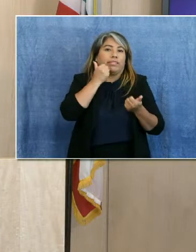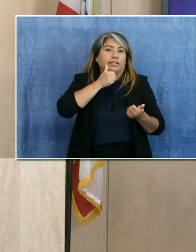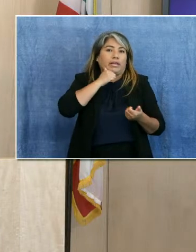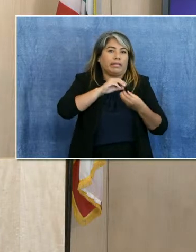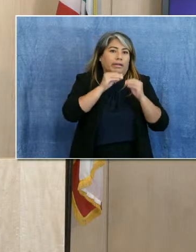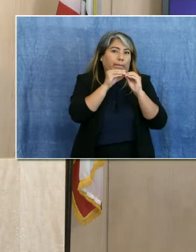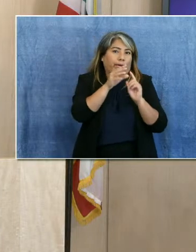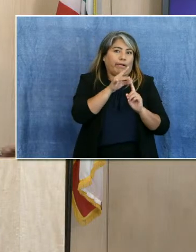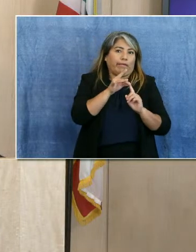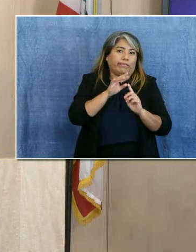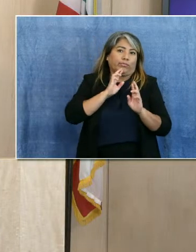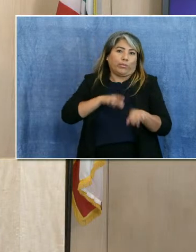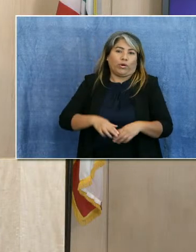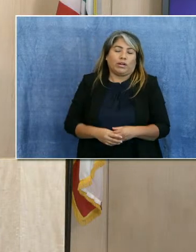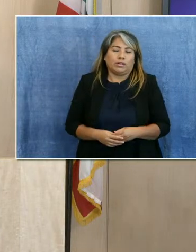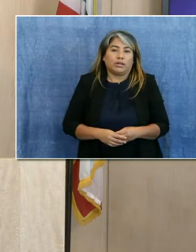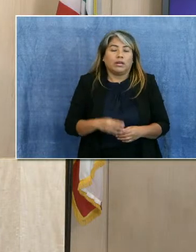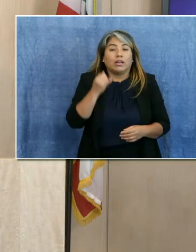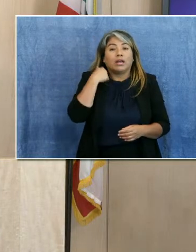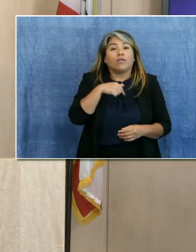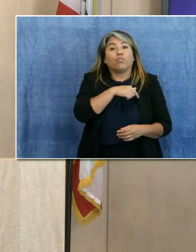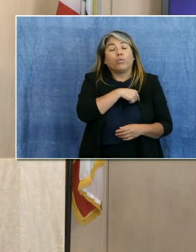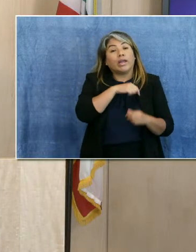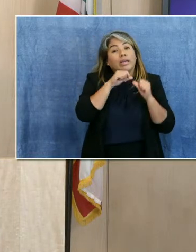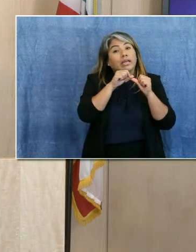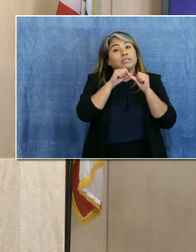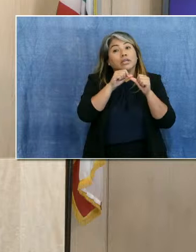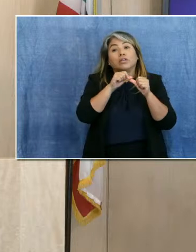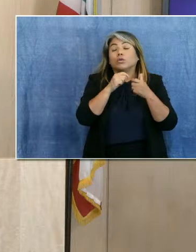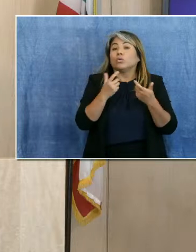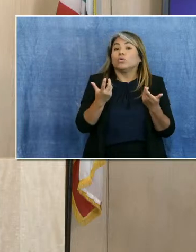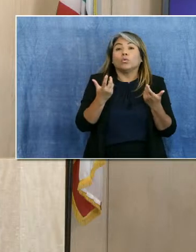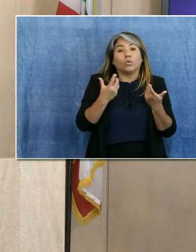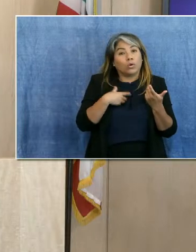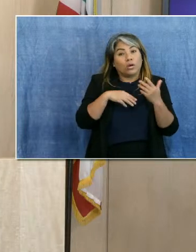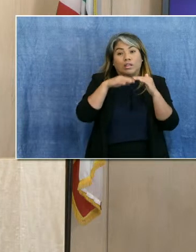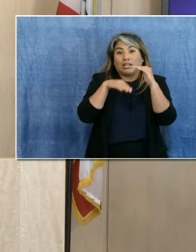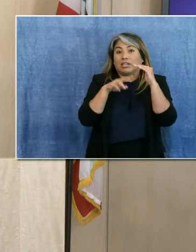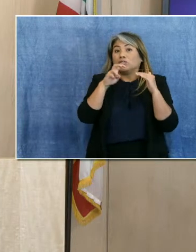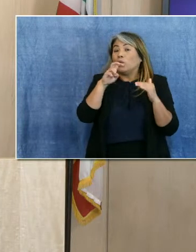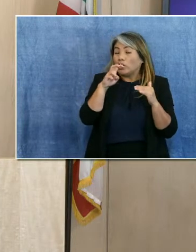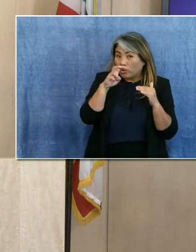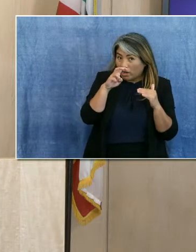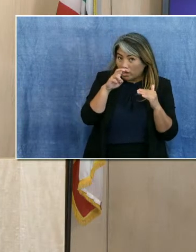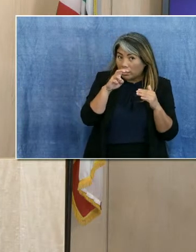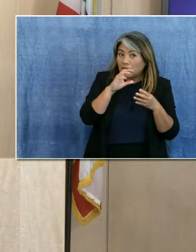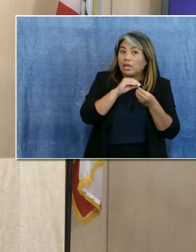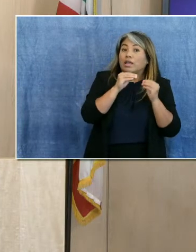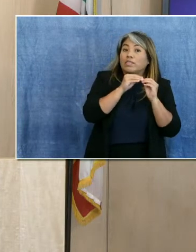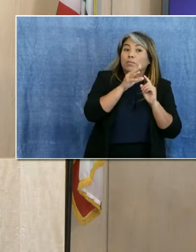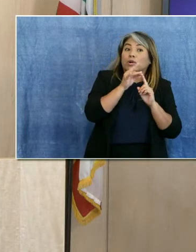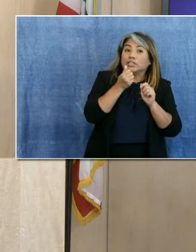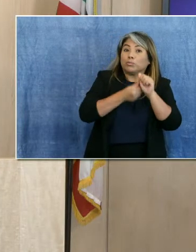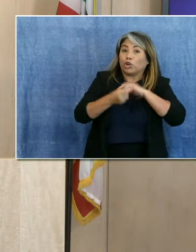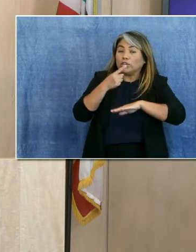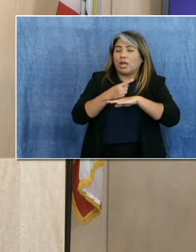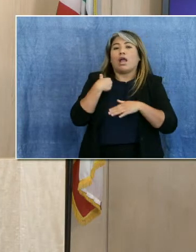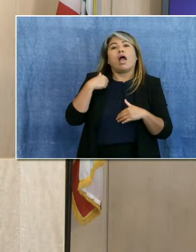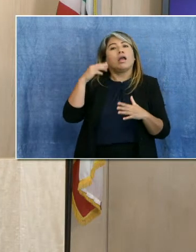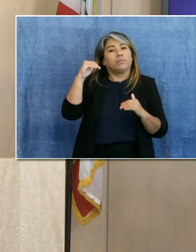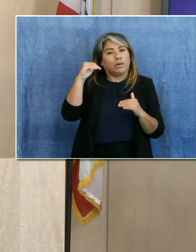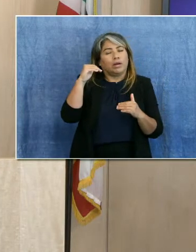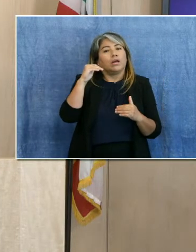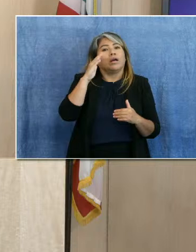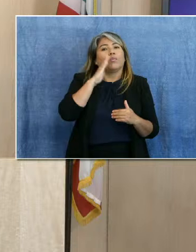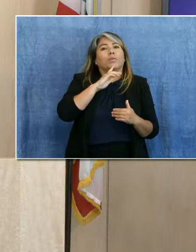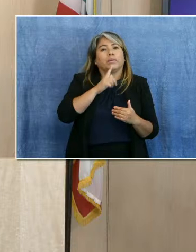cases reported. If we continue to maintain a less than 200 number of cases per day, I anticipate that we will